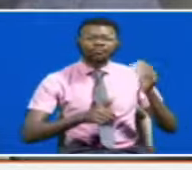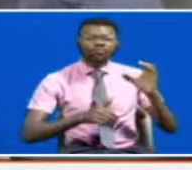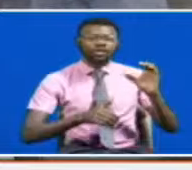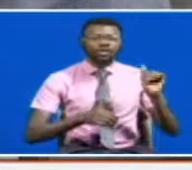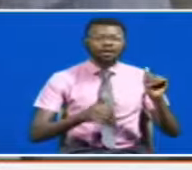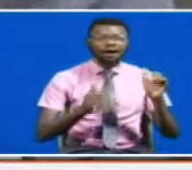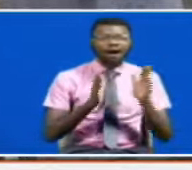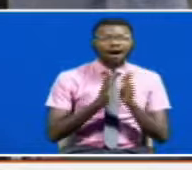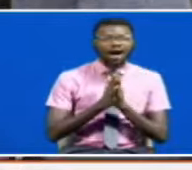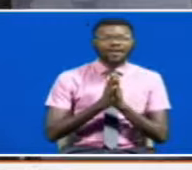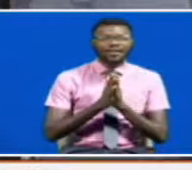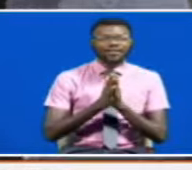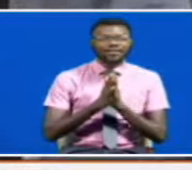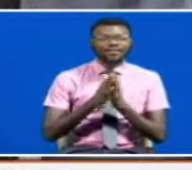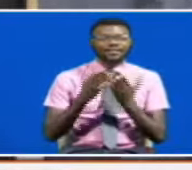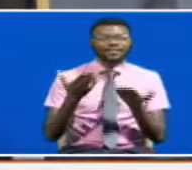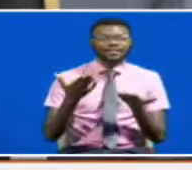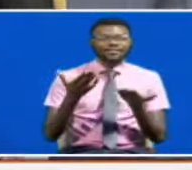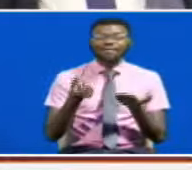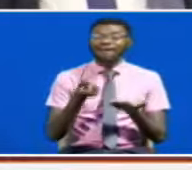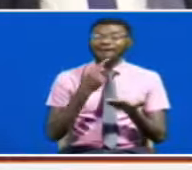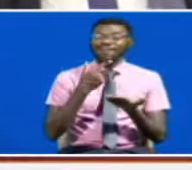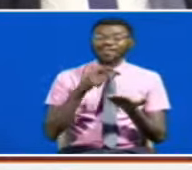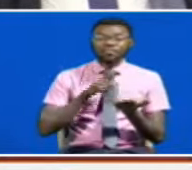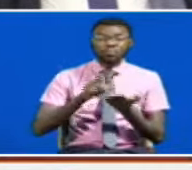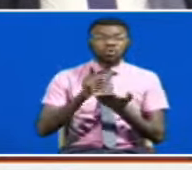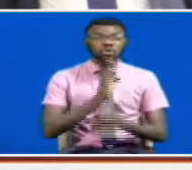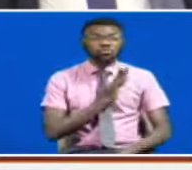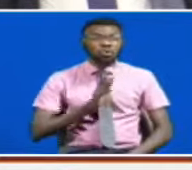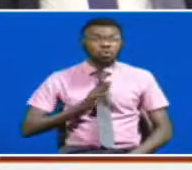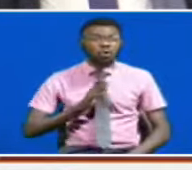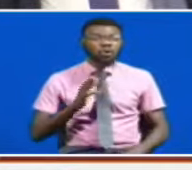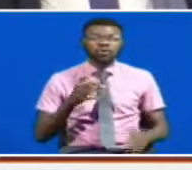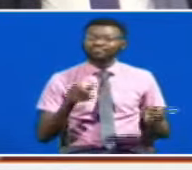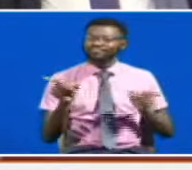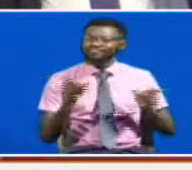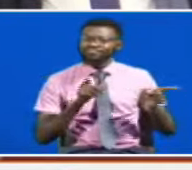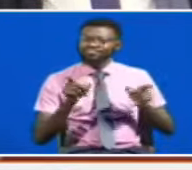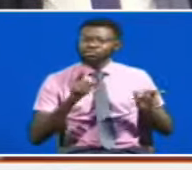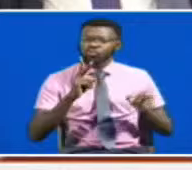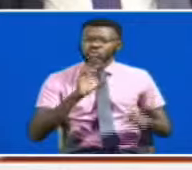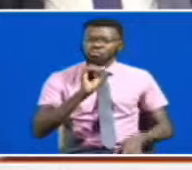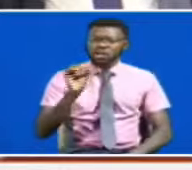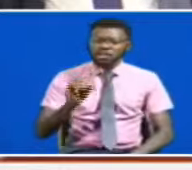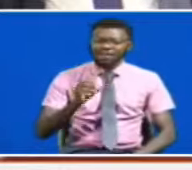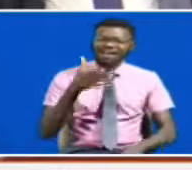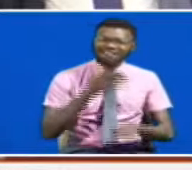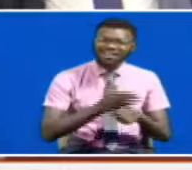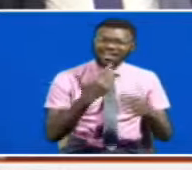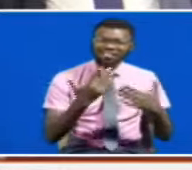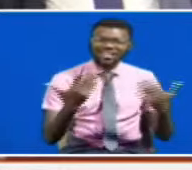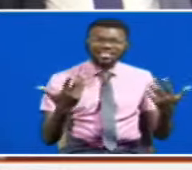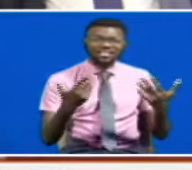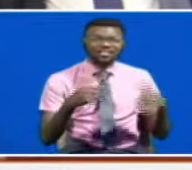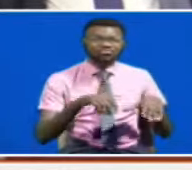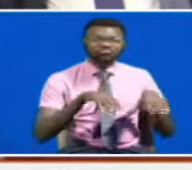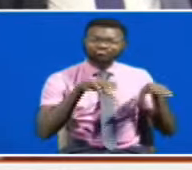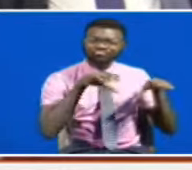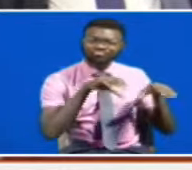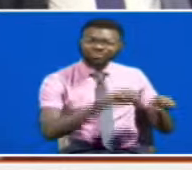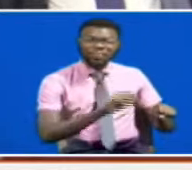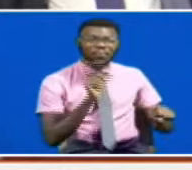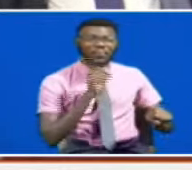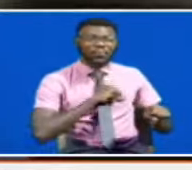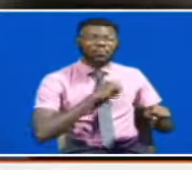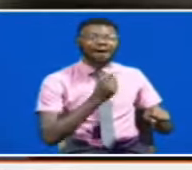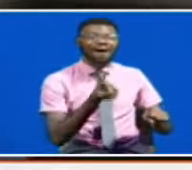Pharmacy and Poisons Board, it was noted that 2% of counterfeits nabbed since 2010 comprised of